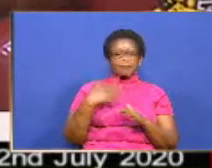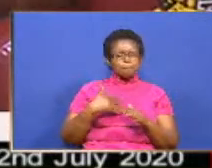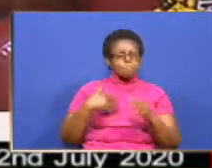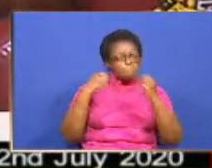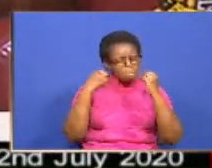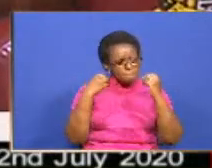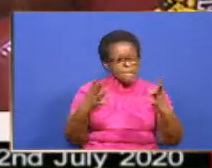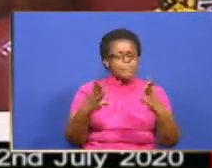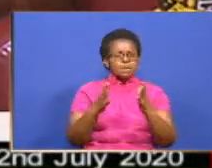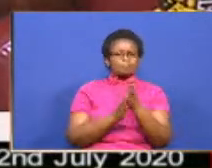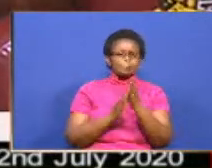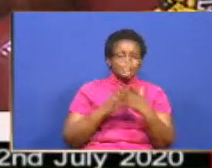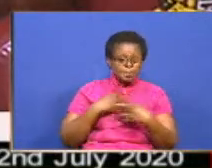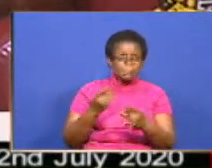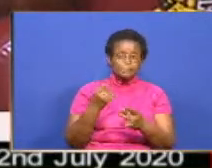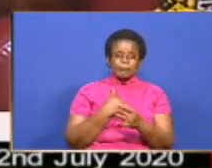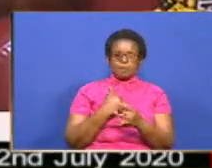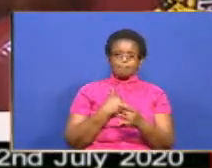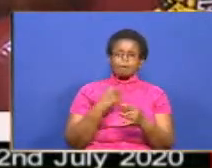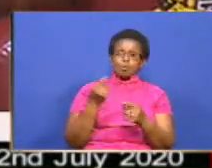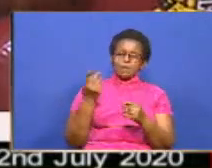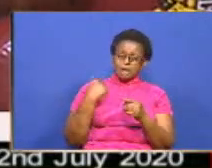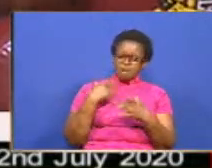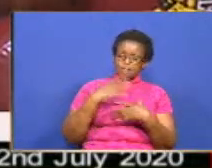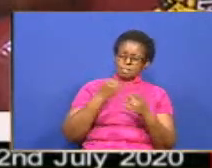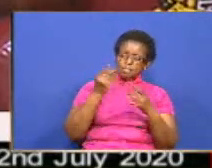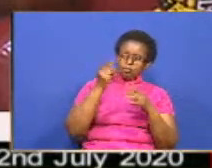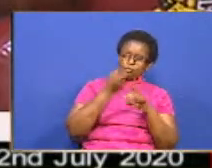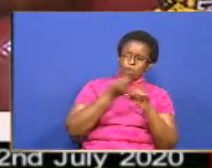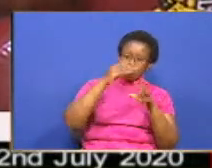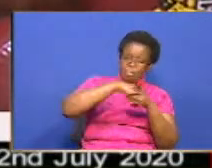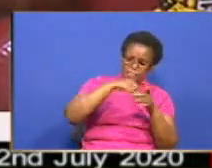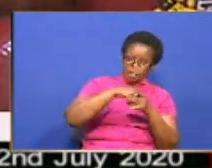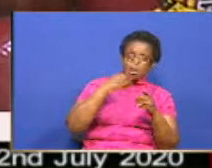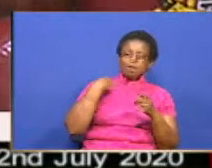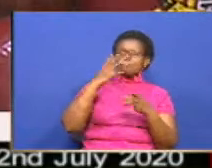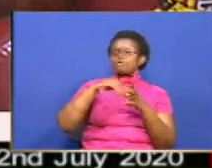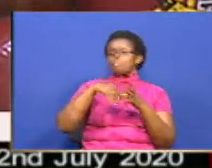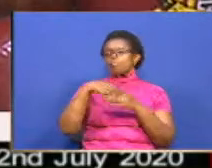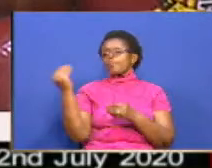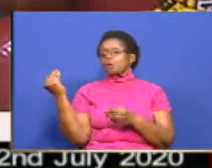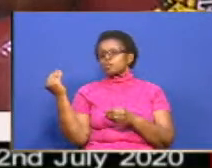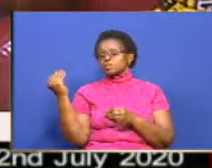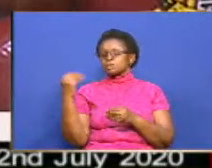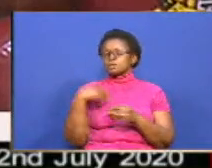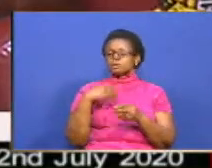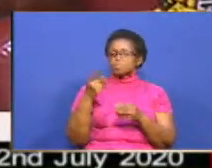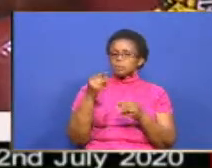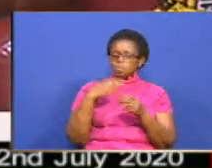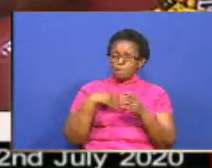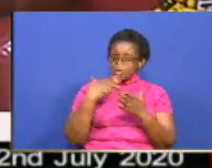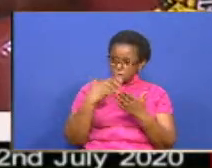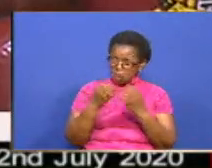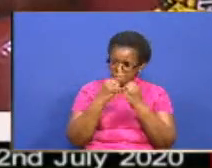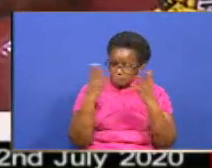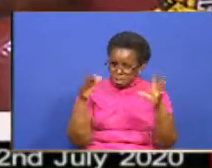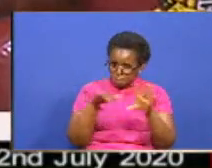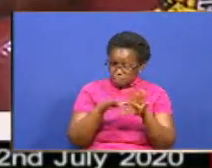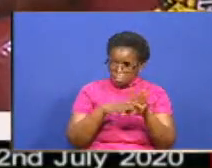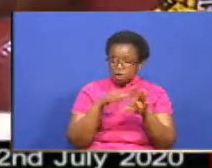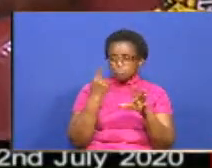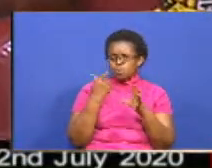We have had interest from within and from without, and I want to thank the members, very many of them who have already submitted their